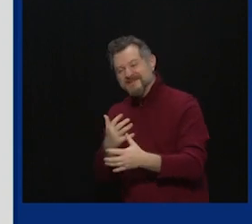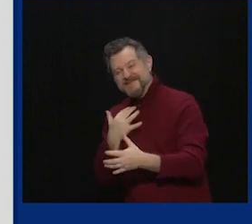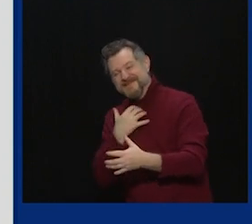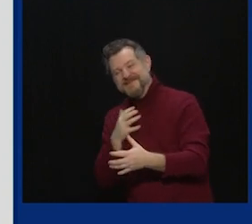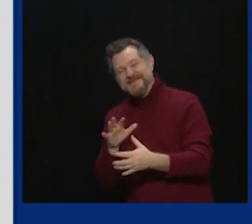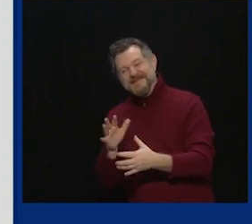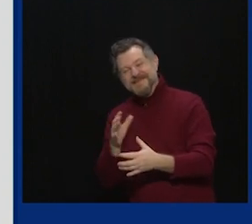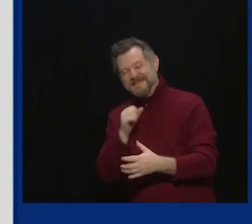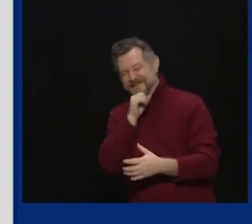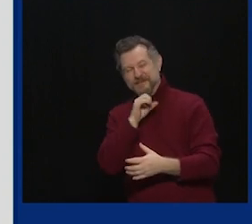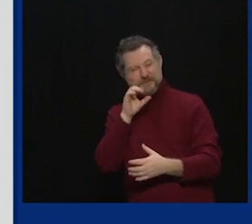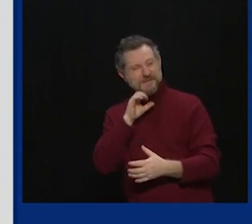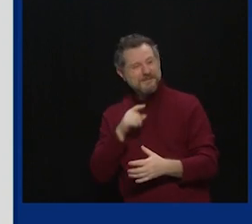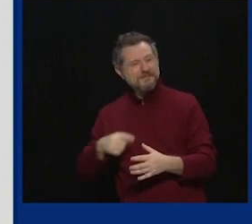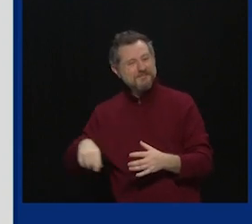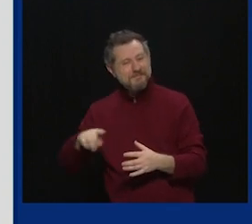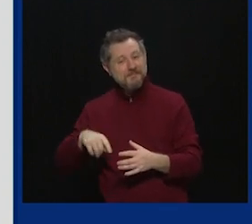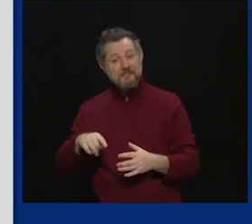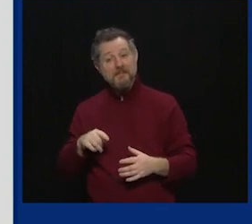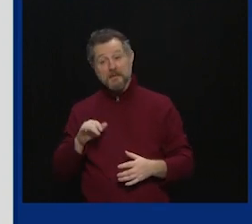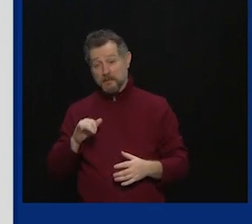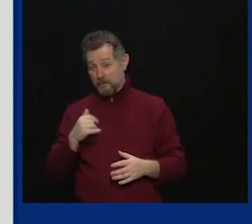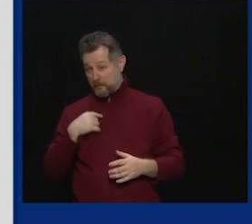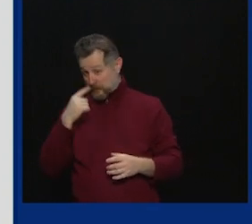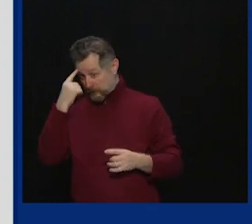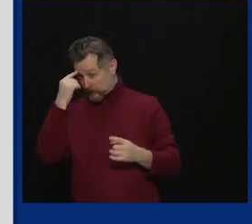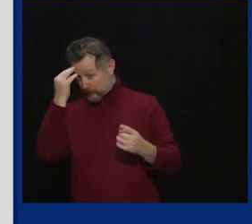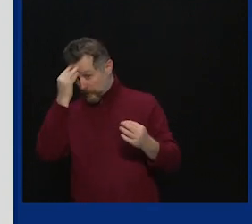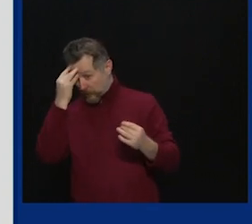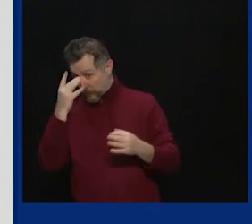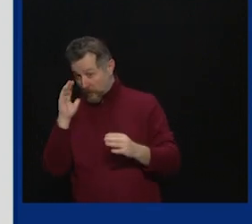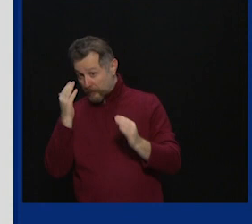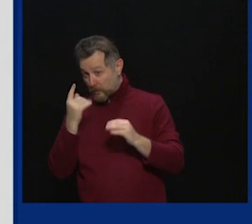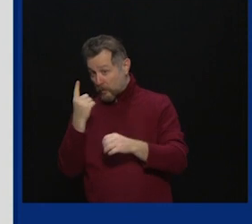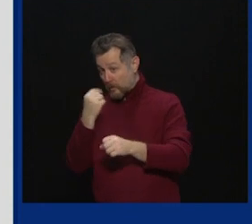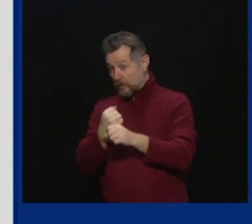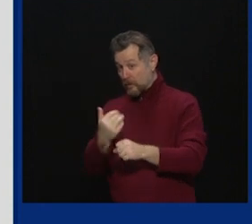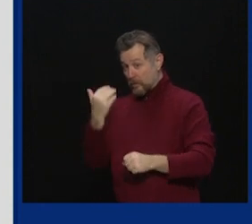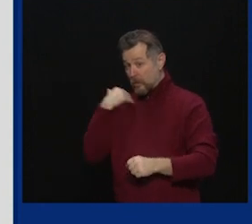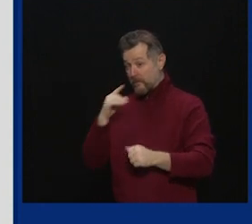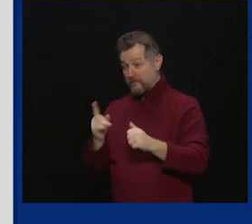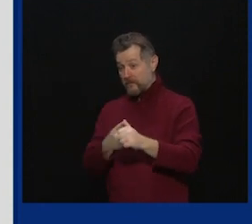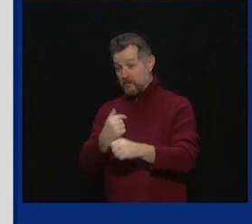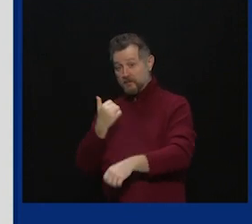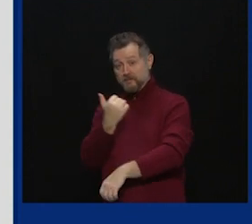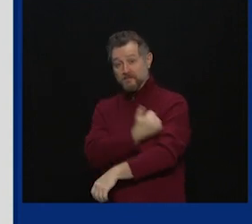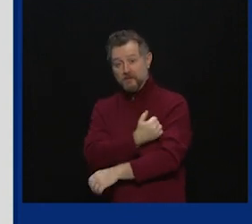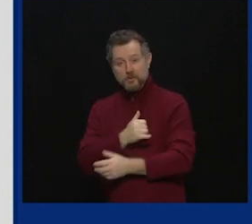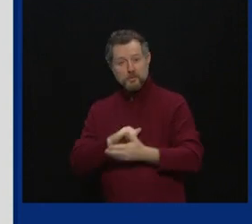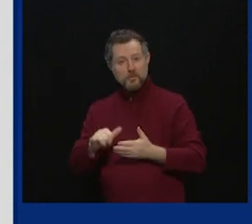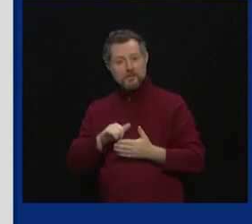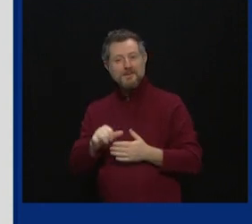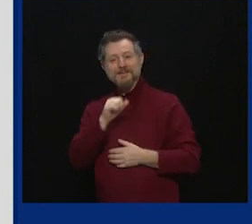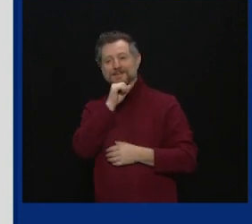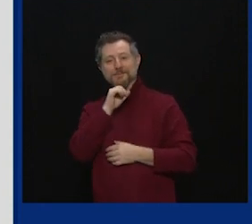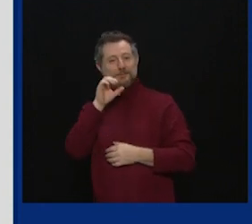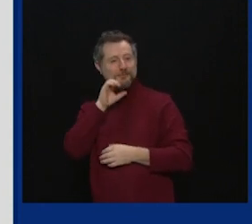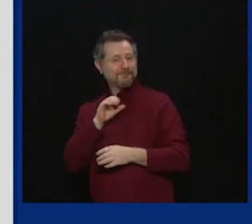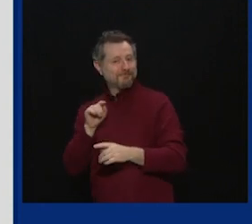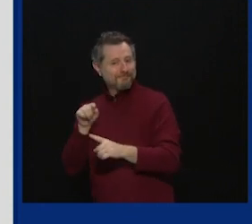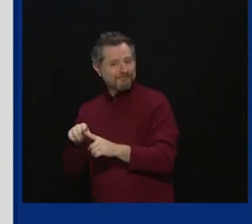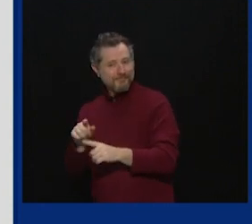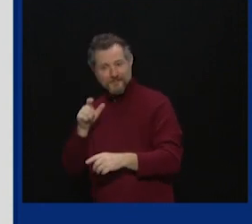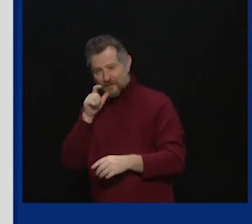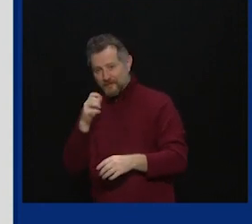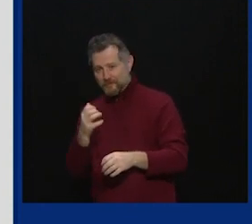We had the first dose in New York 1 year ago. Senior citizens were the ones who got the early doses. They got them in nursing